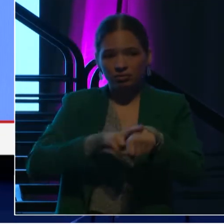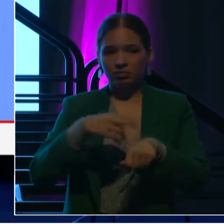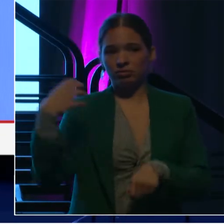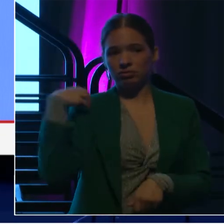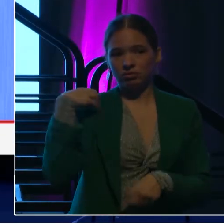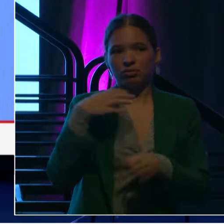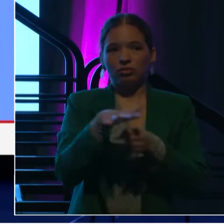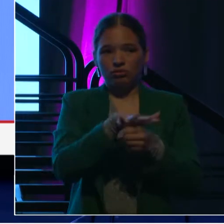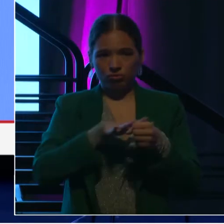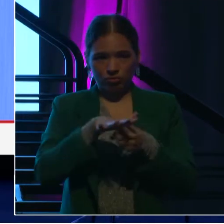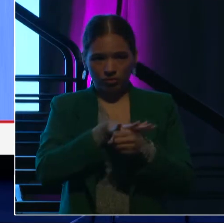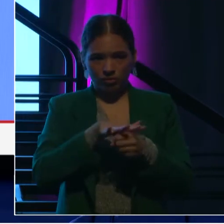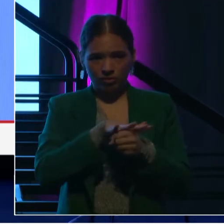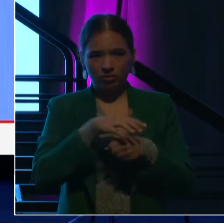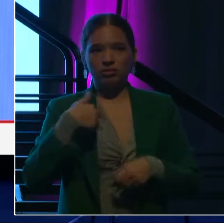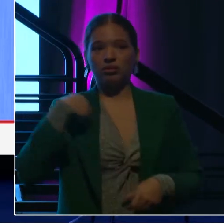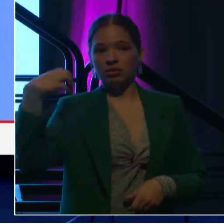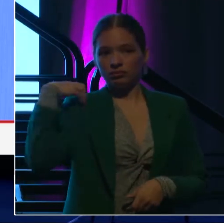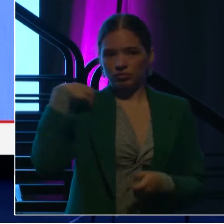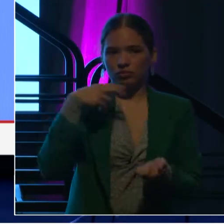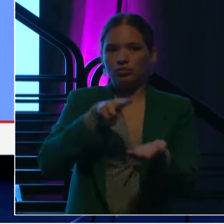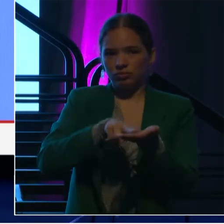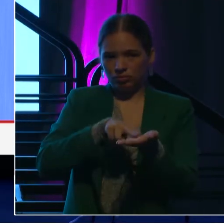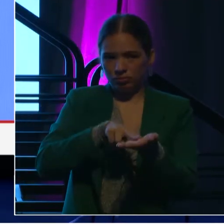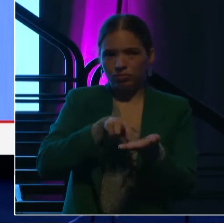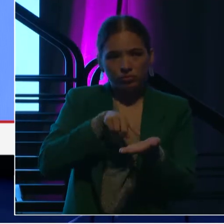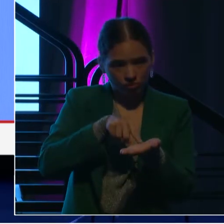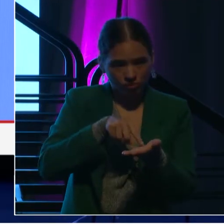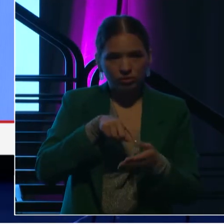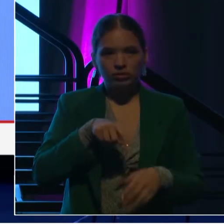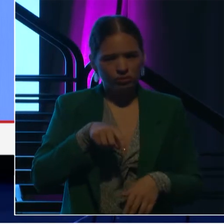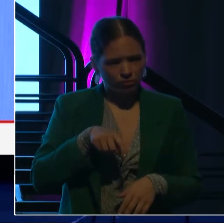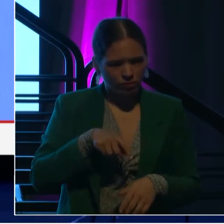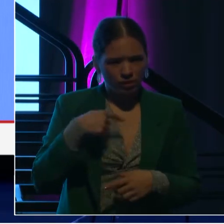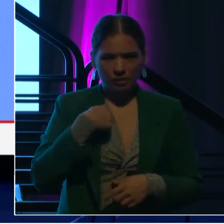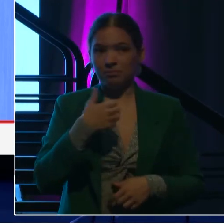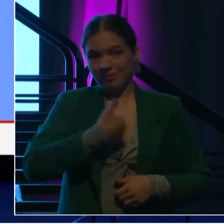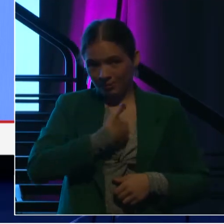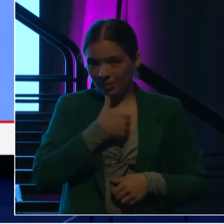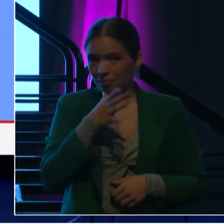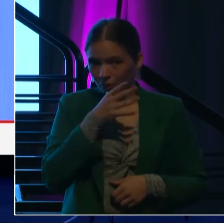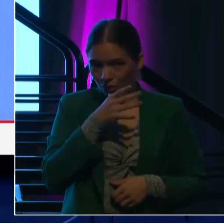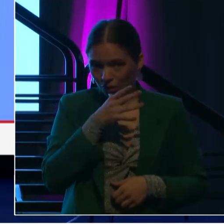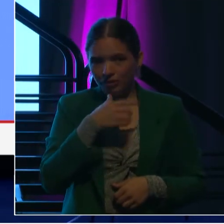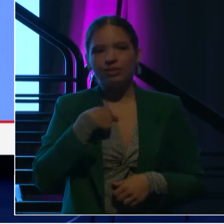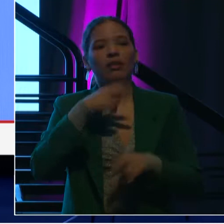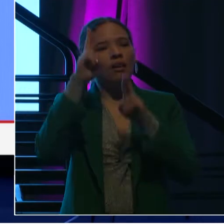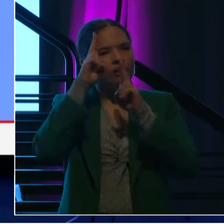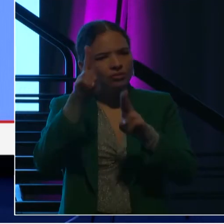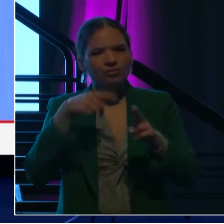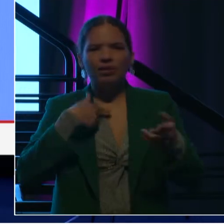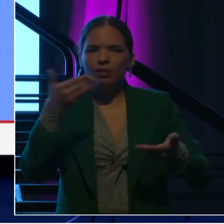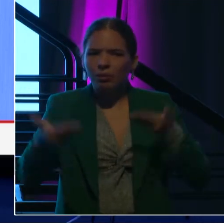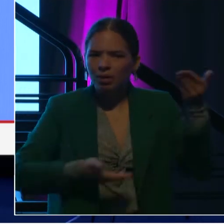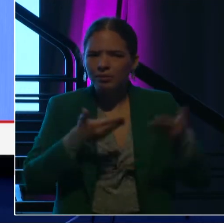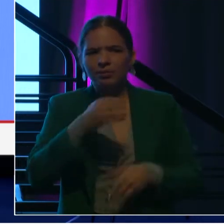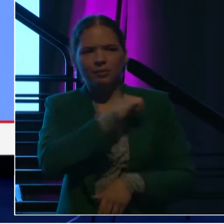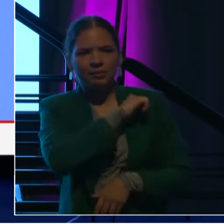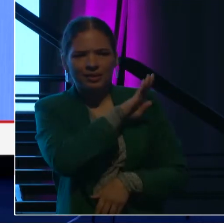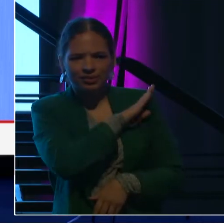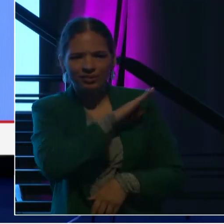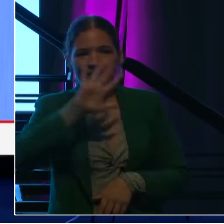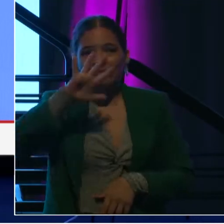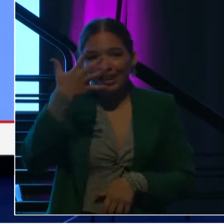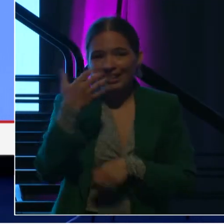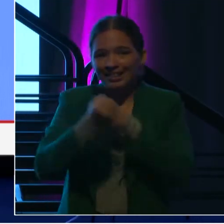Chief Nurse and a mother myself, I'm deeply honored to welcome you today to Mayor Bowser's 5th Annual Maternal and